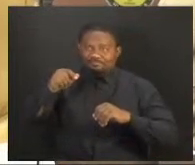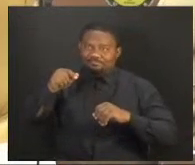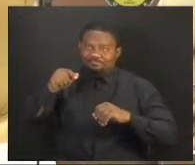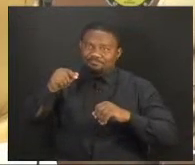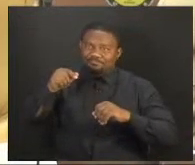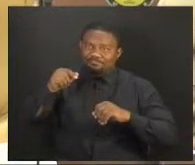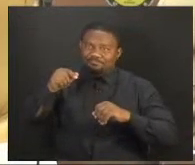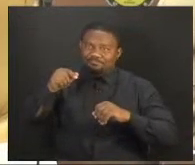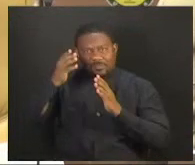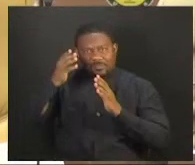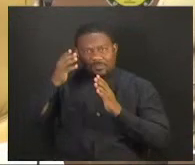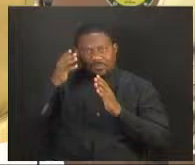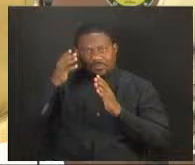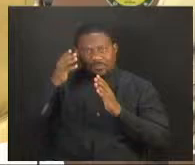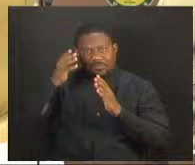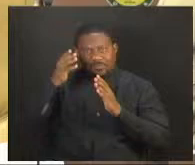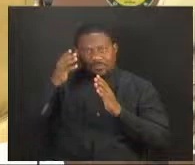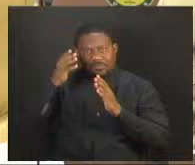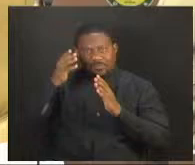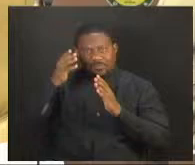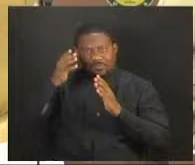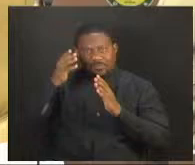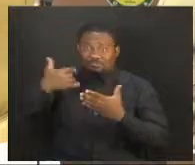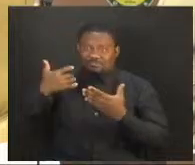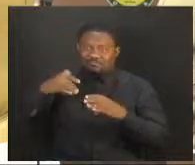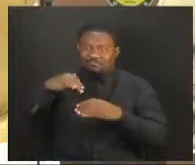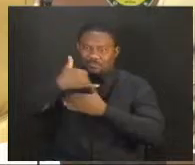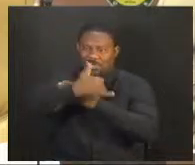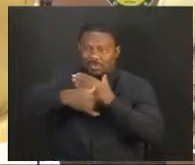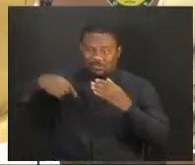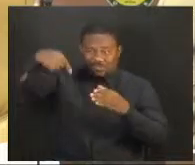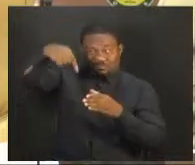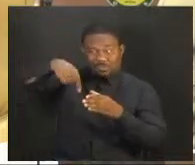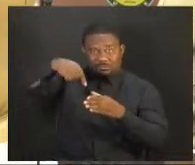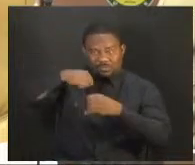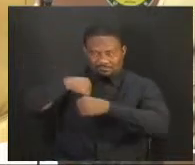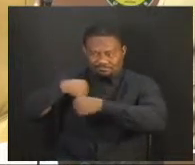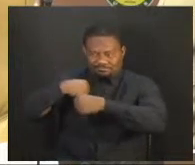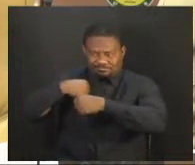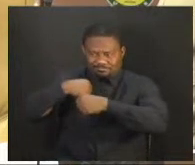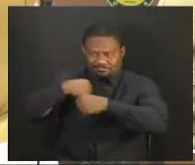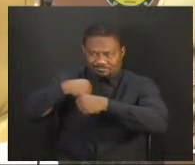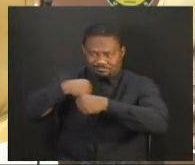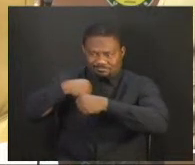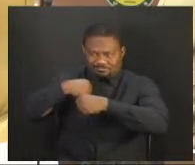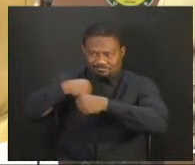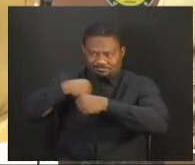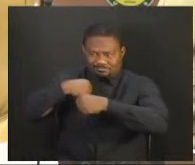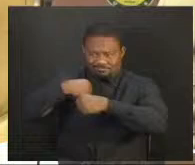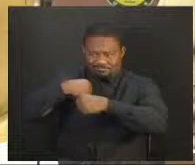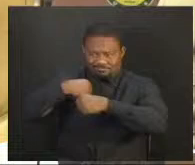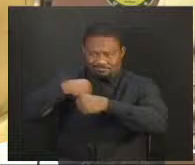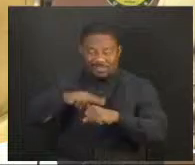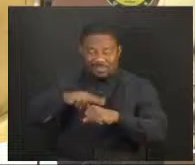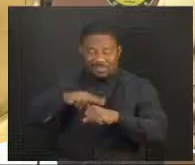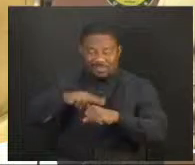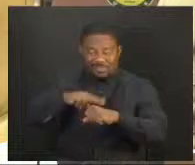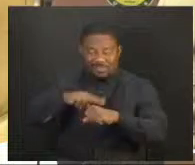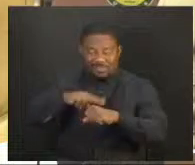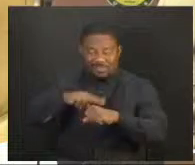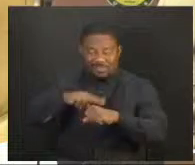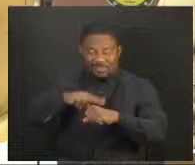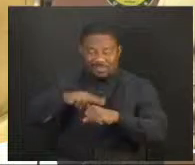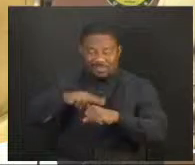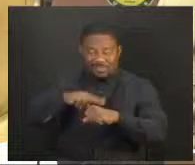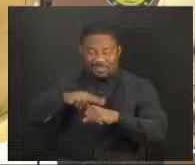that additional responsibility for national security. So, Mr. Speaker, if the table office can capture the essence more